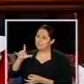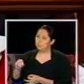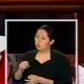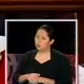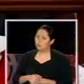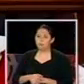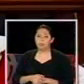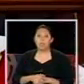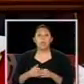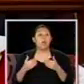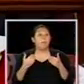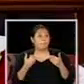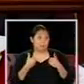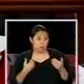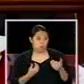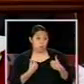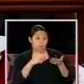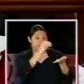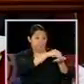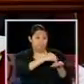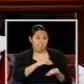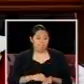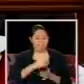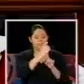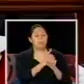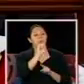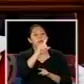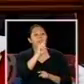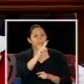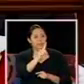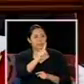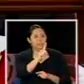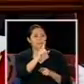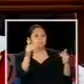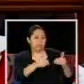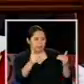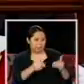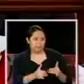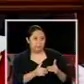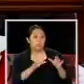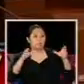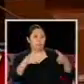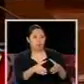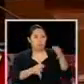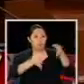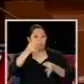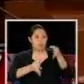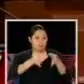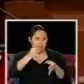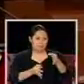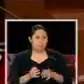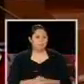of the December 11 meeting of the Committee on Justice, Your Honor. I am showing to you the